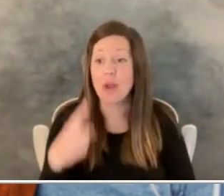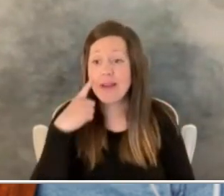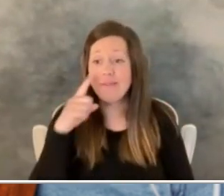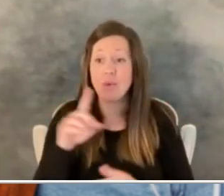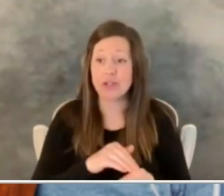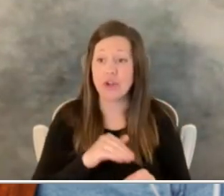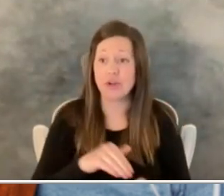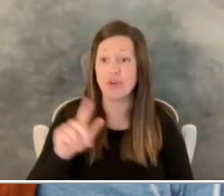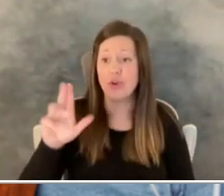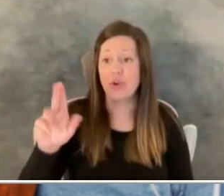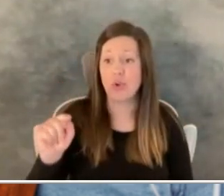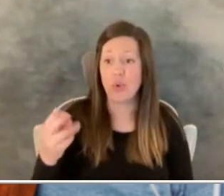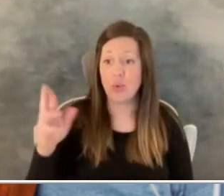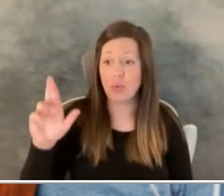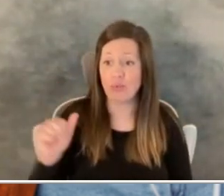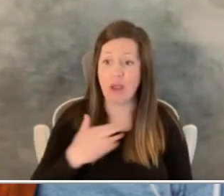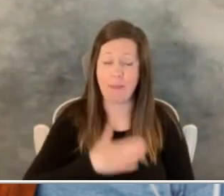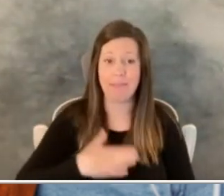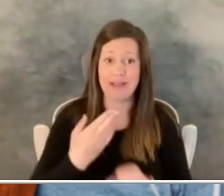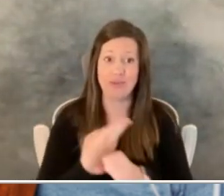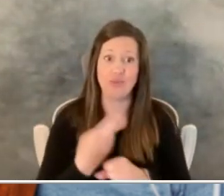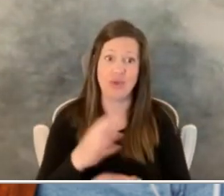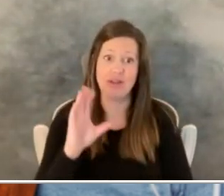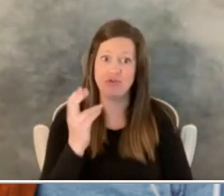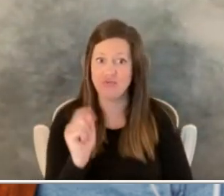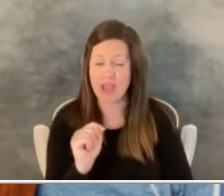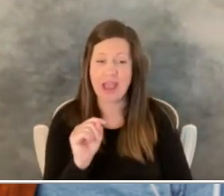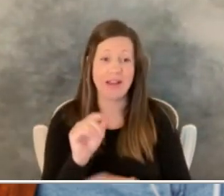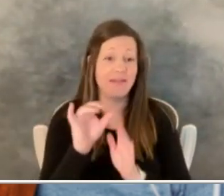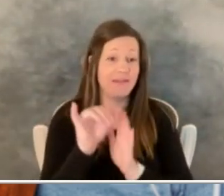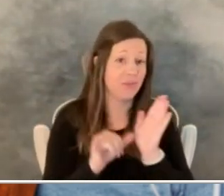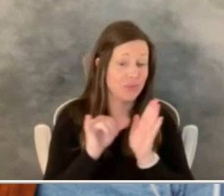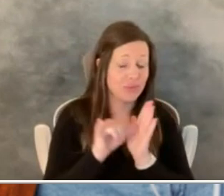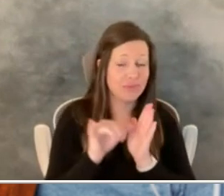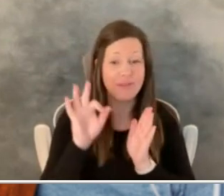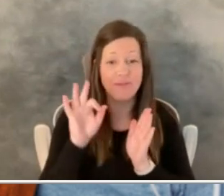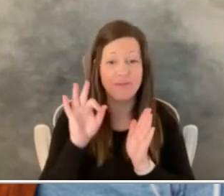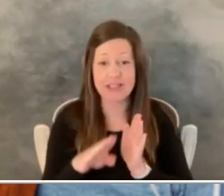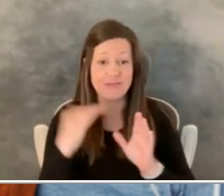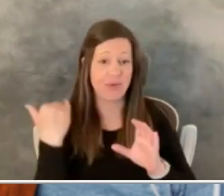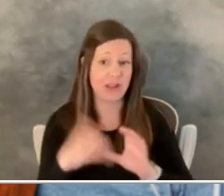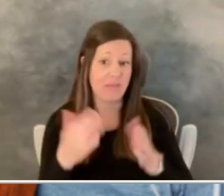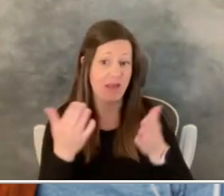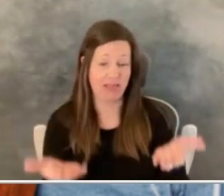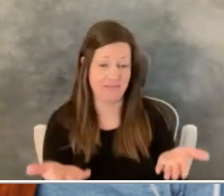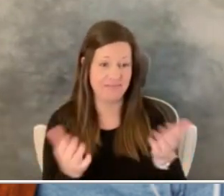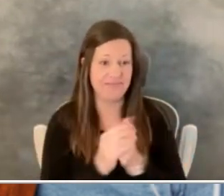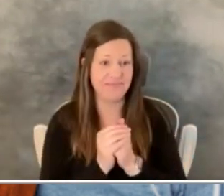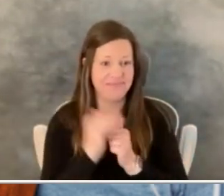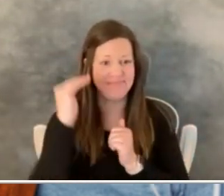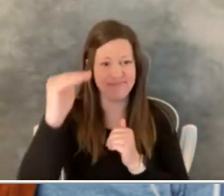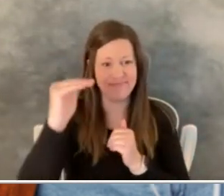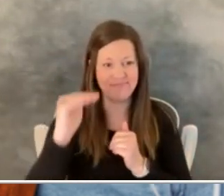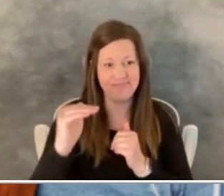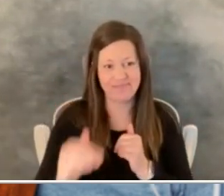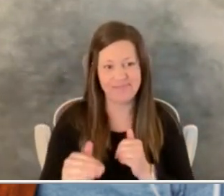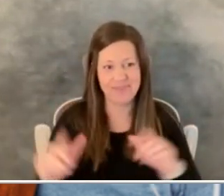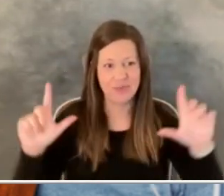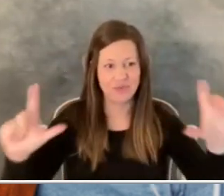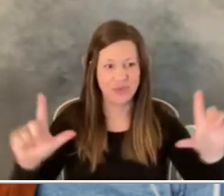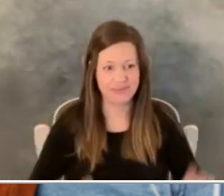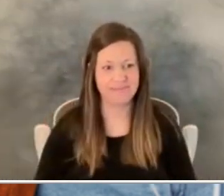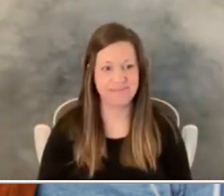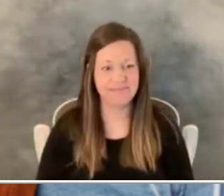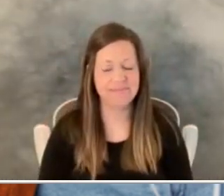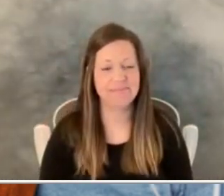just use the chat on YouTube or Facebook, or you can email the Medical News Network. All that information is right there on your screen.